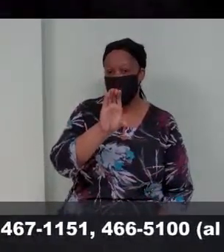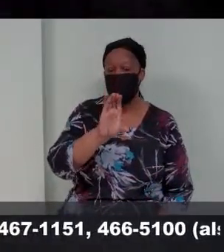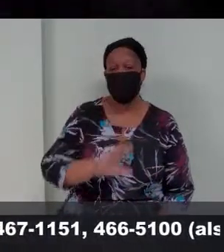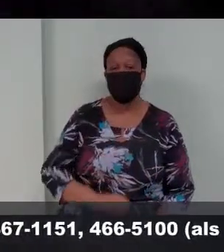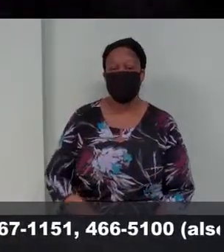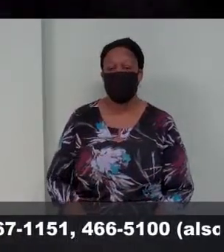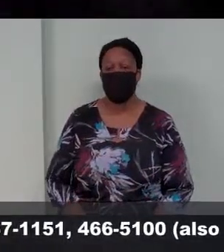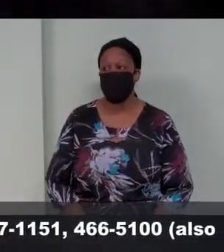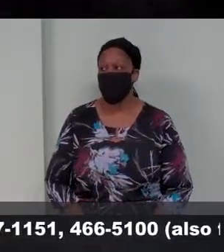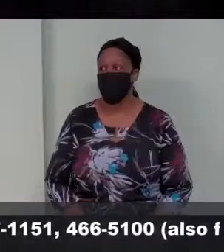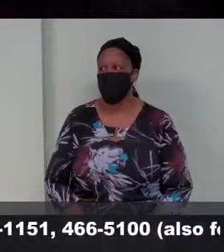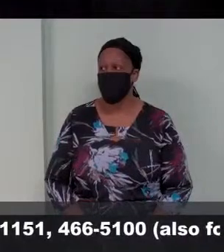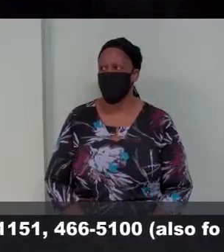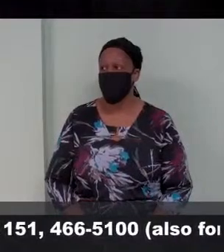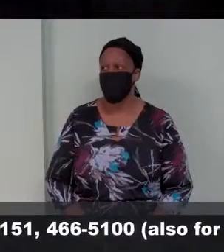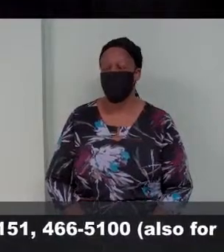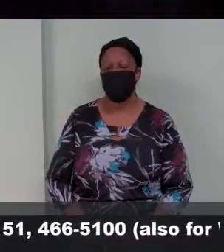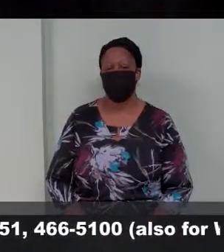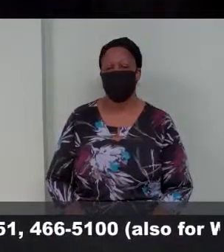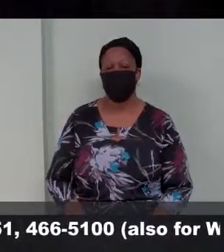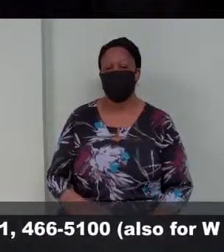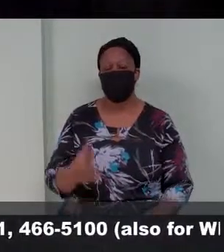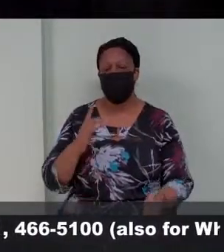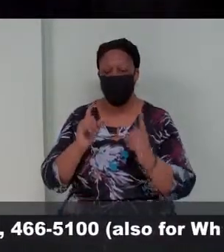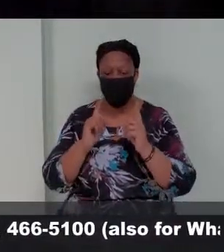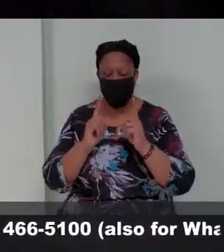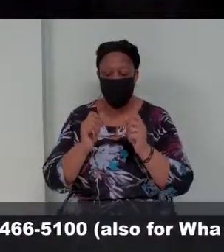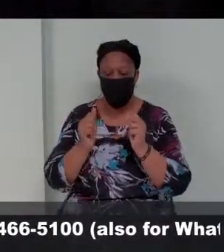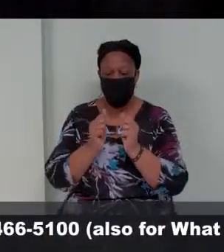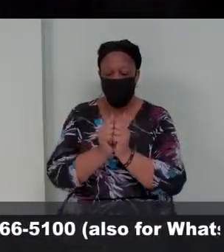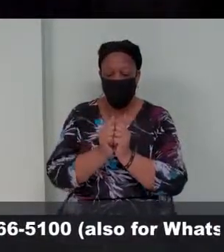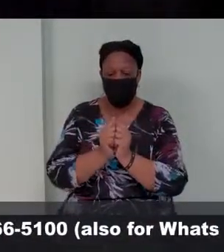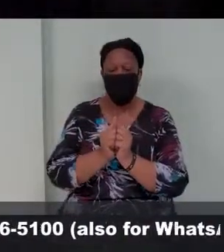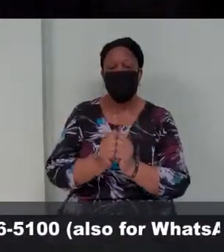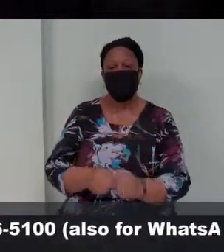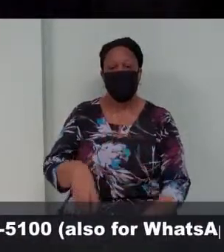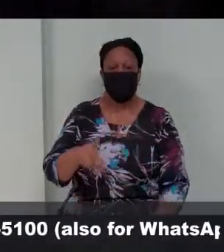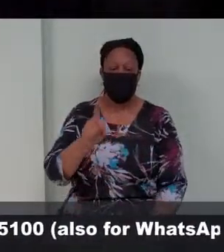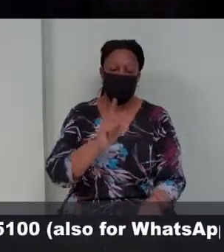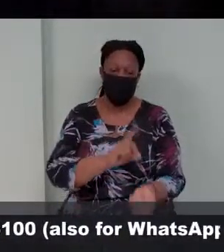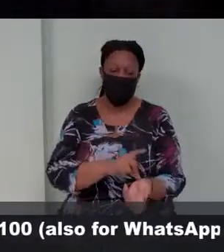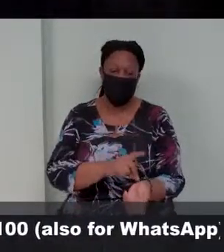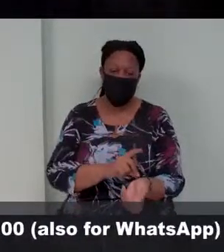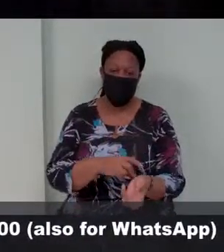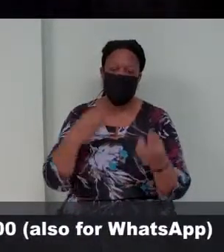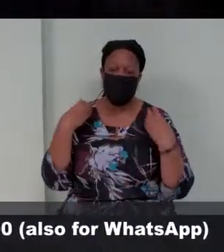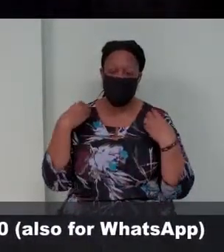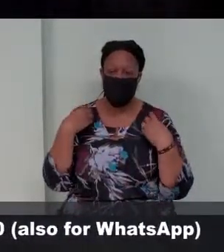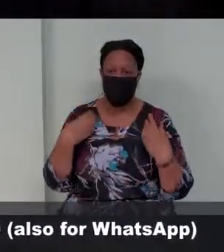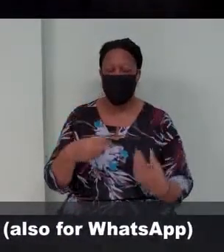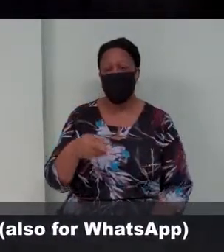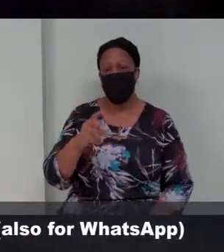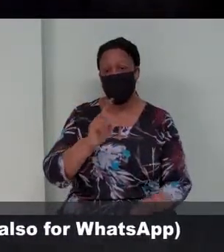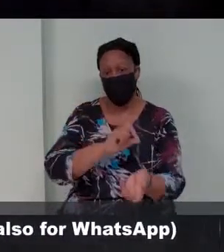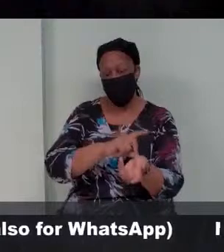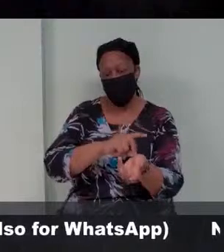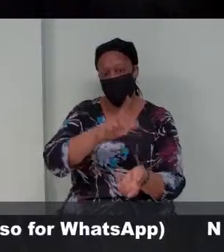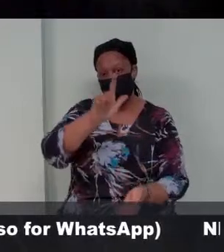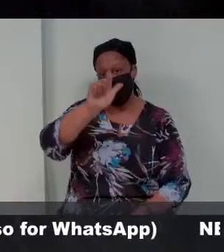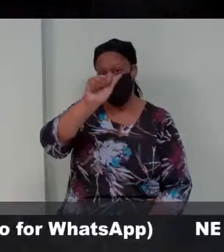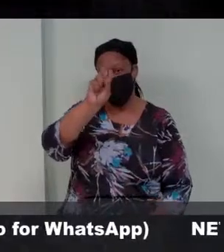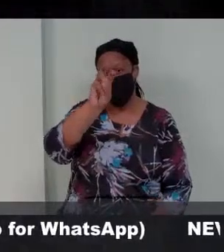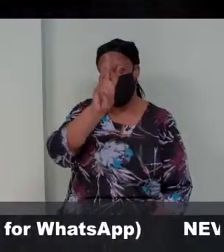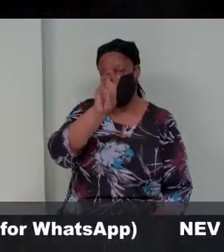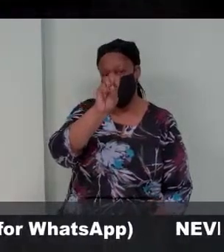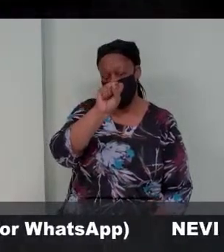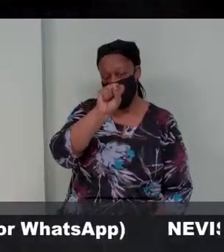CFBC, has been in consultation with the Chief Medical Officer, Dr. Hazel Laws,